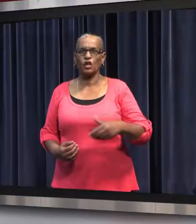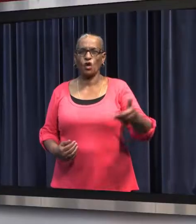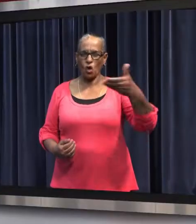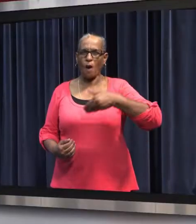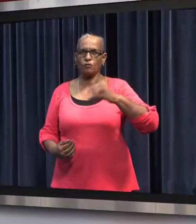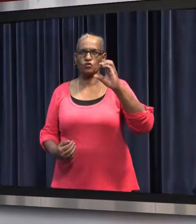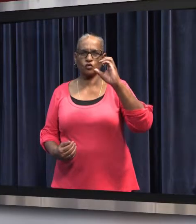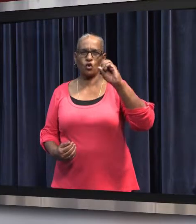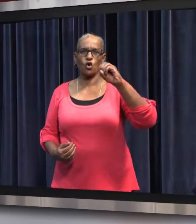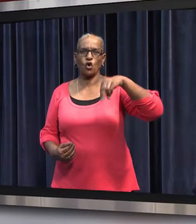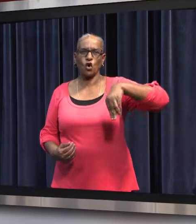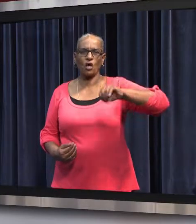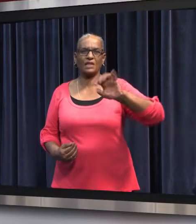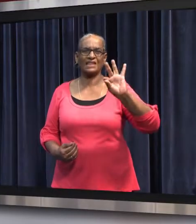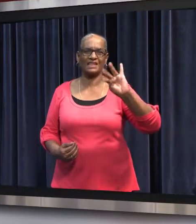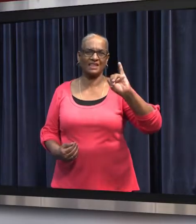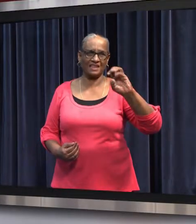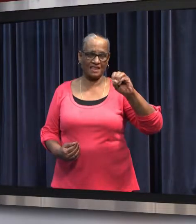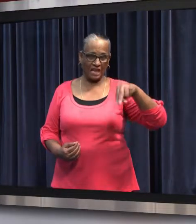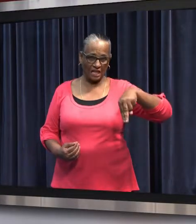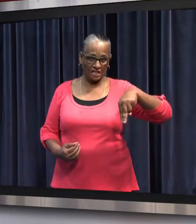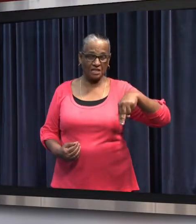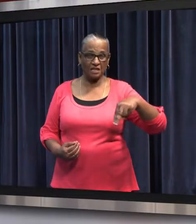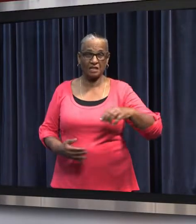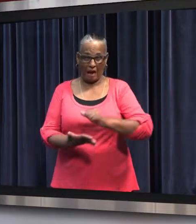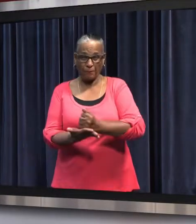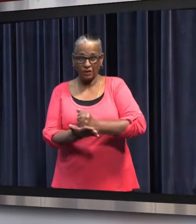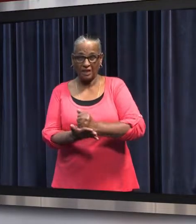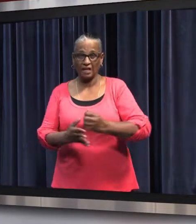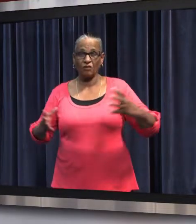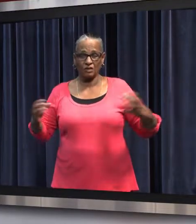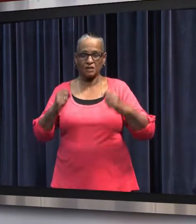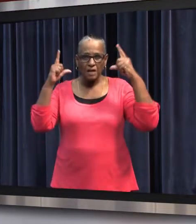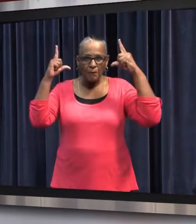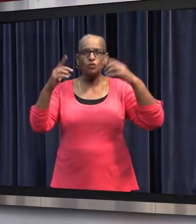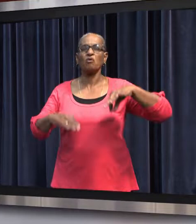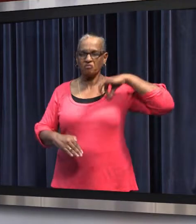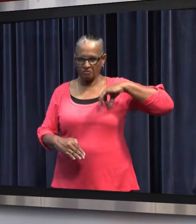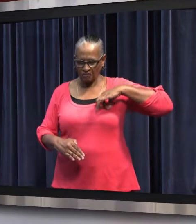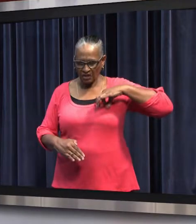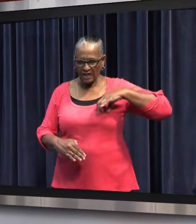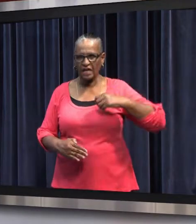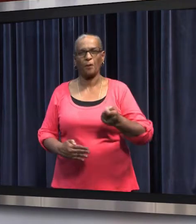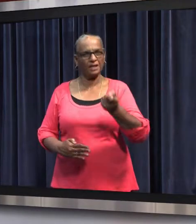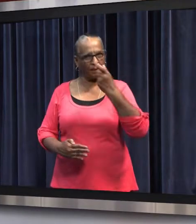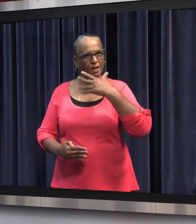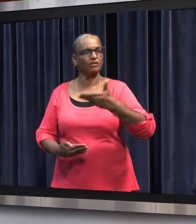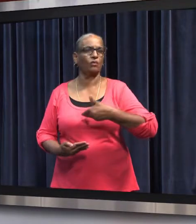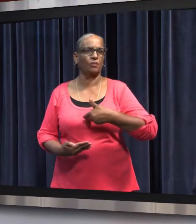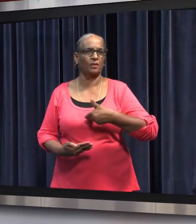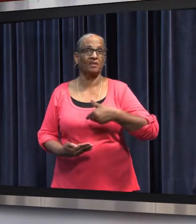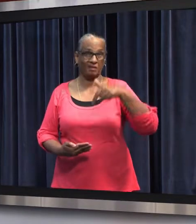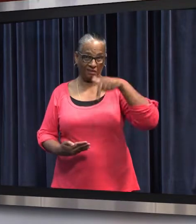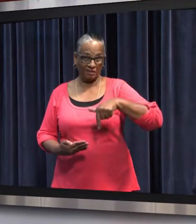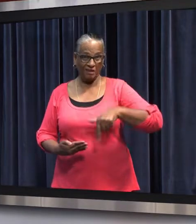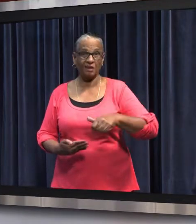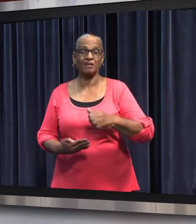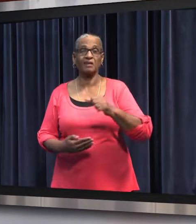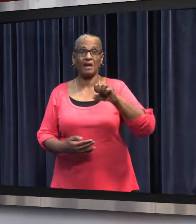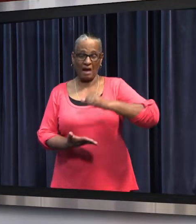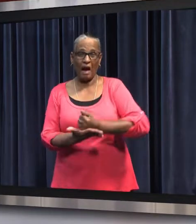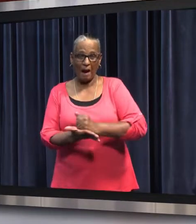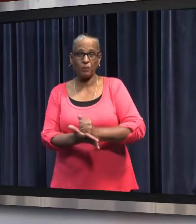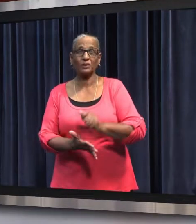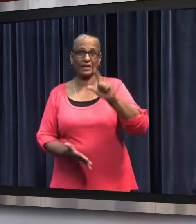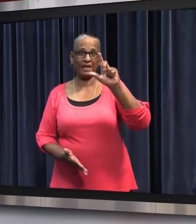With the arrival of Connection Pharmacy, it should be easier for society to get their medicines. Words of pharmacist